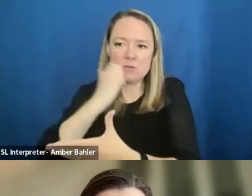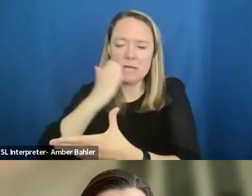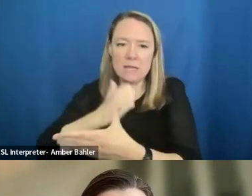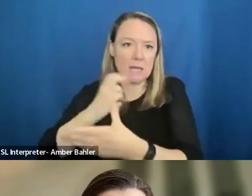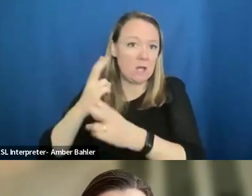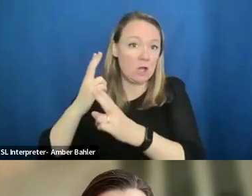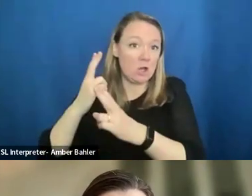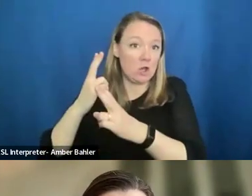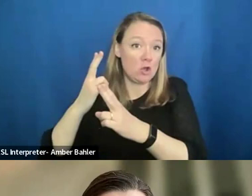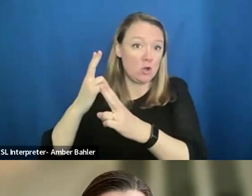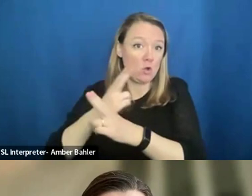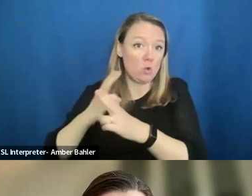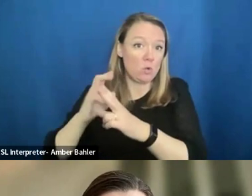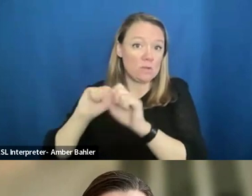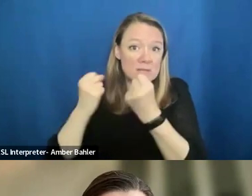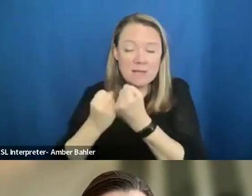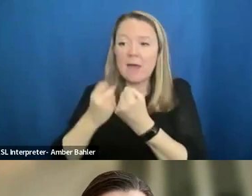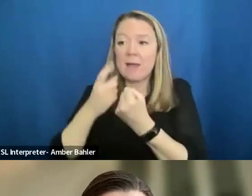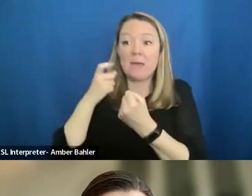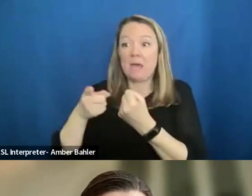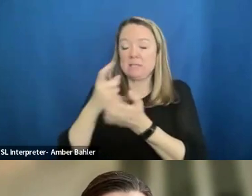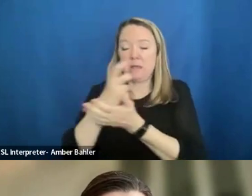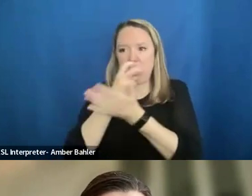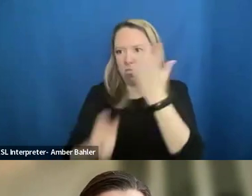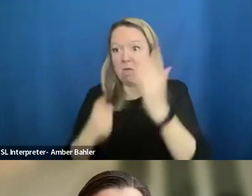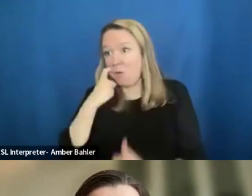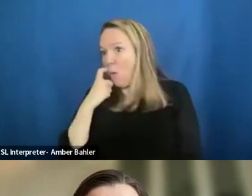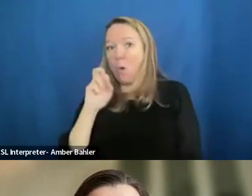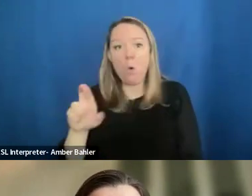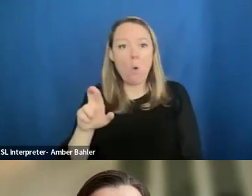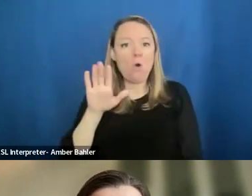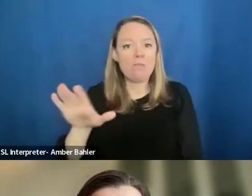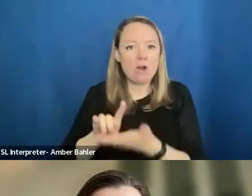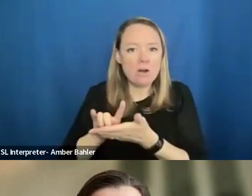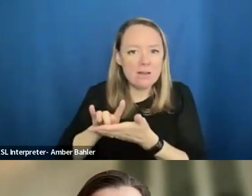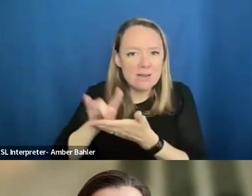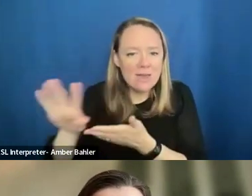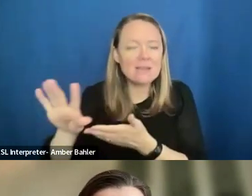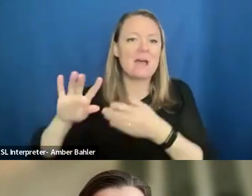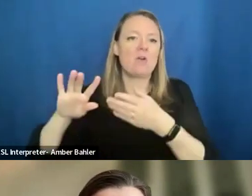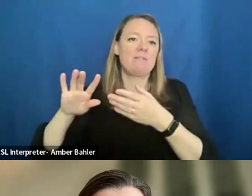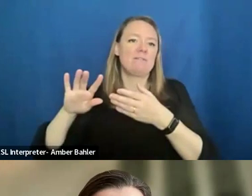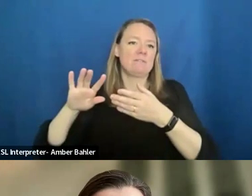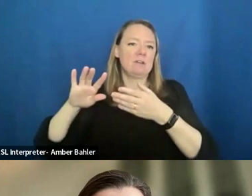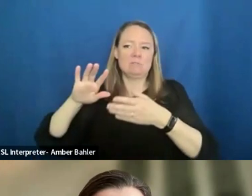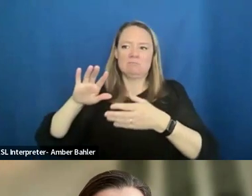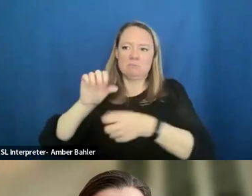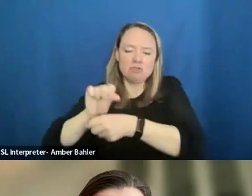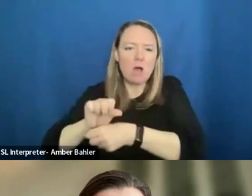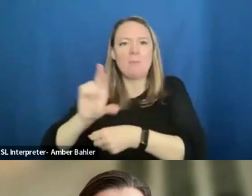they're intoxicated or because they got kicked out of their home or because they lost their job. There is some event that has occurred, and that is an